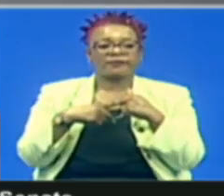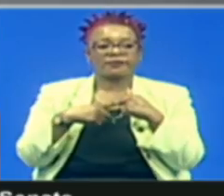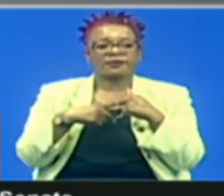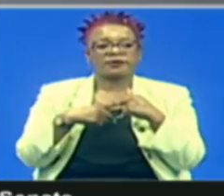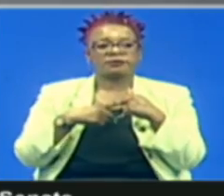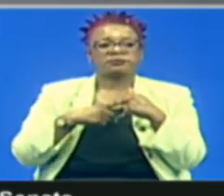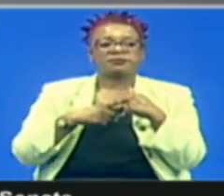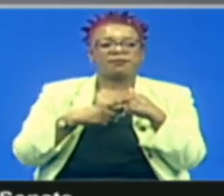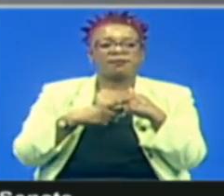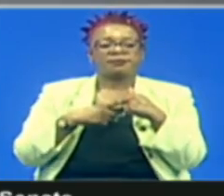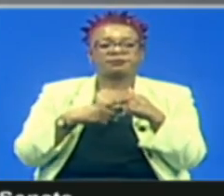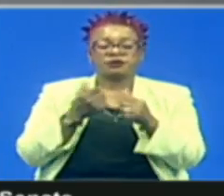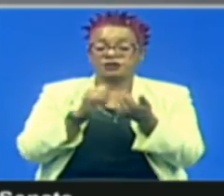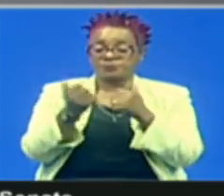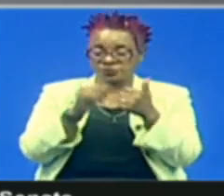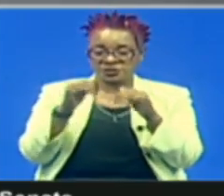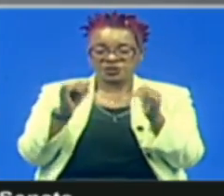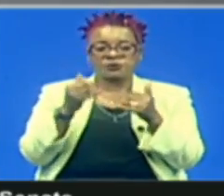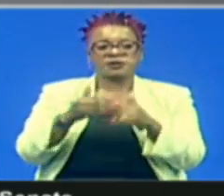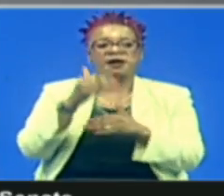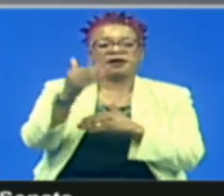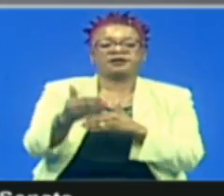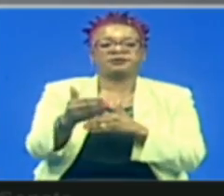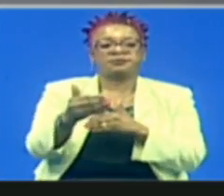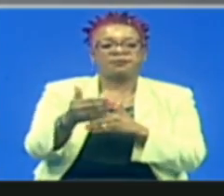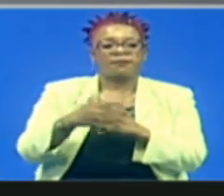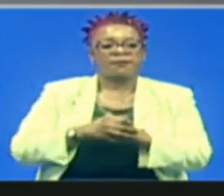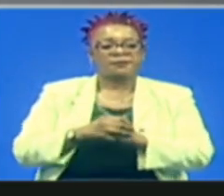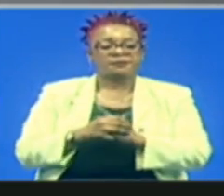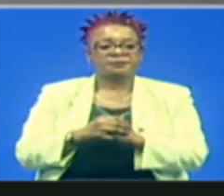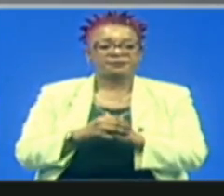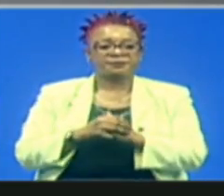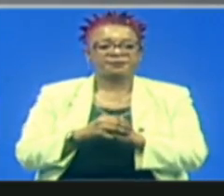It's now time for sports, and this is what's coming up.